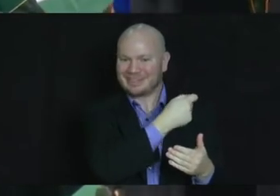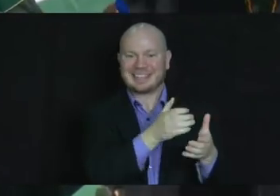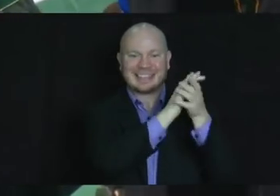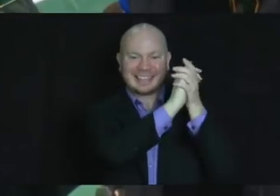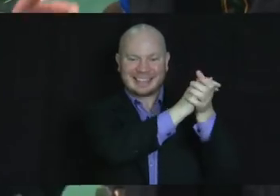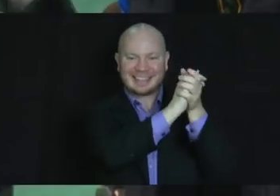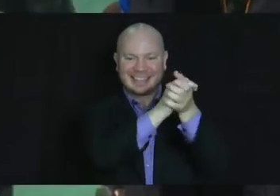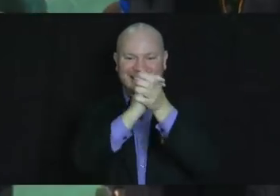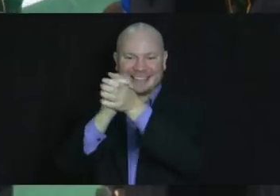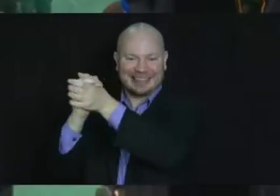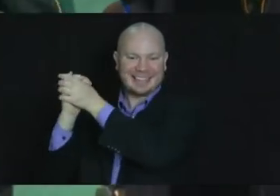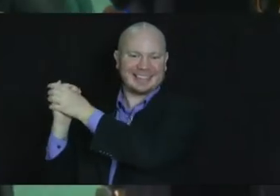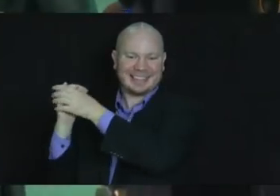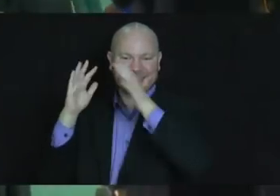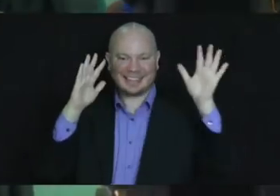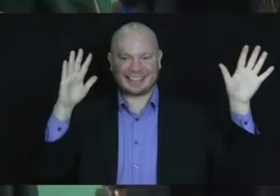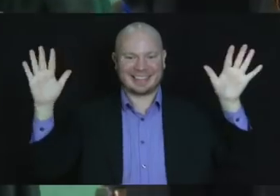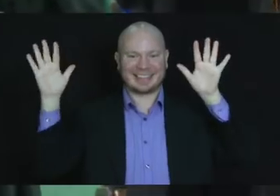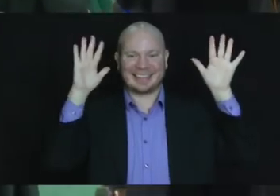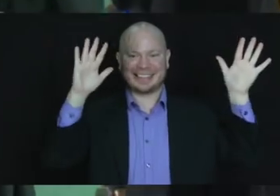congratulations.